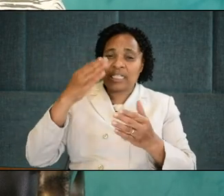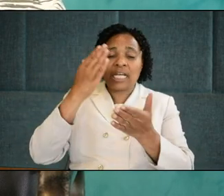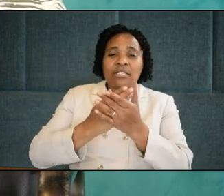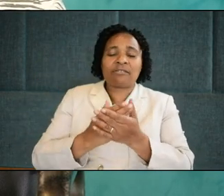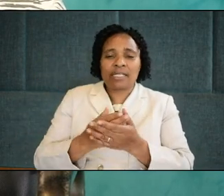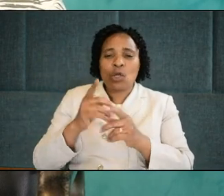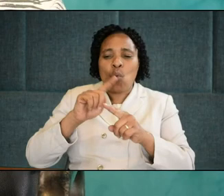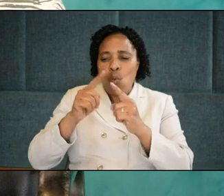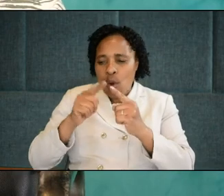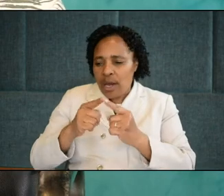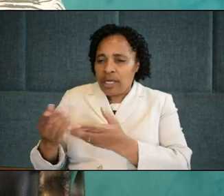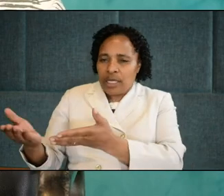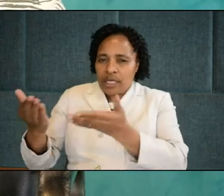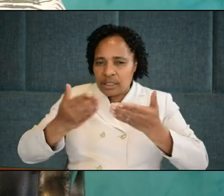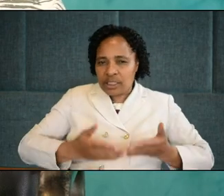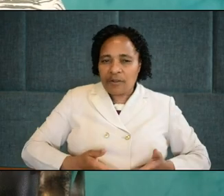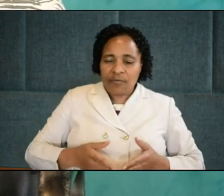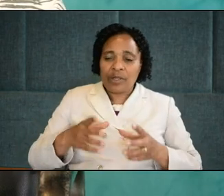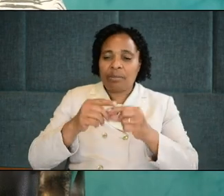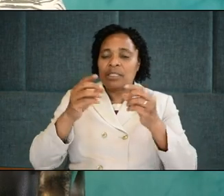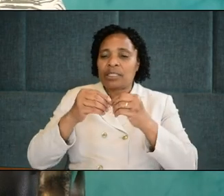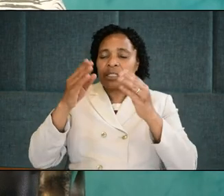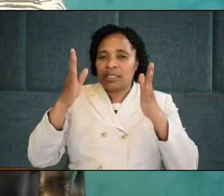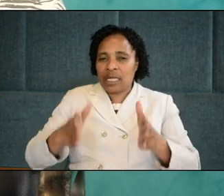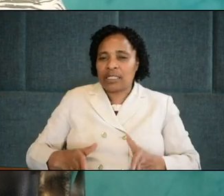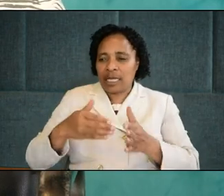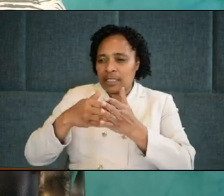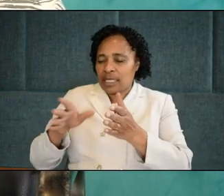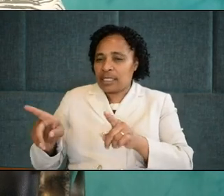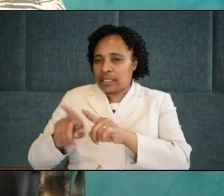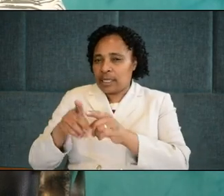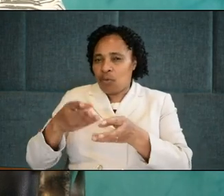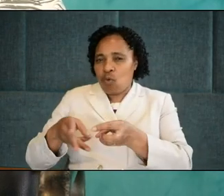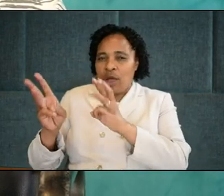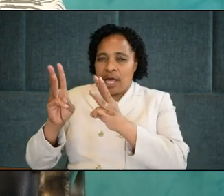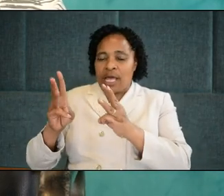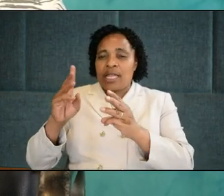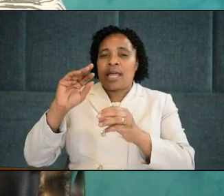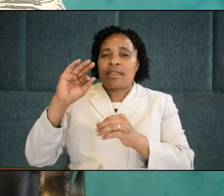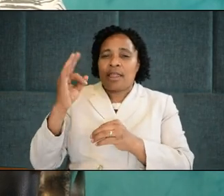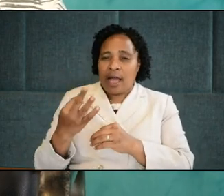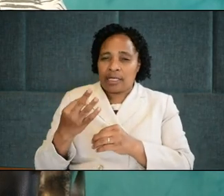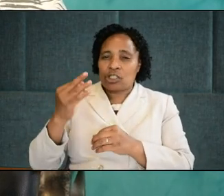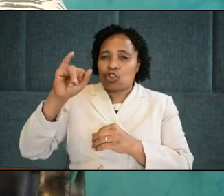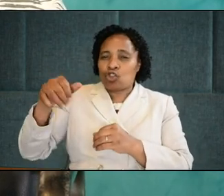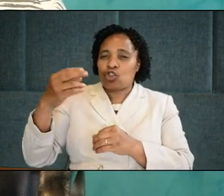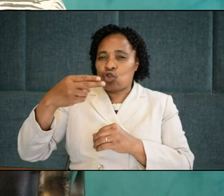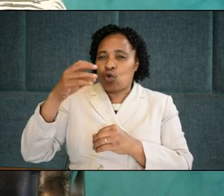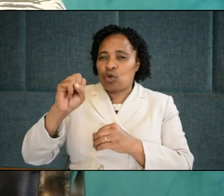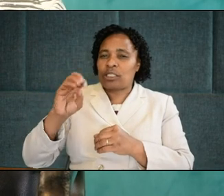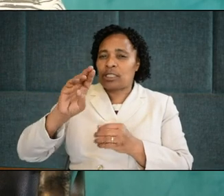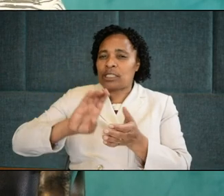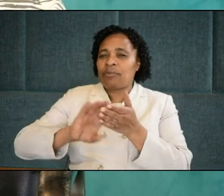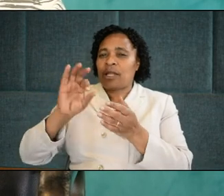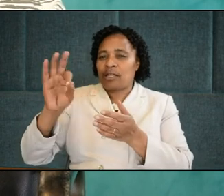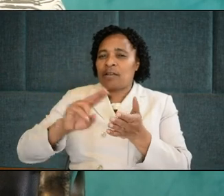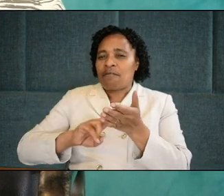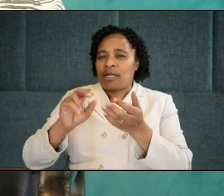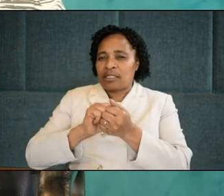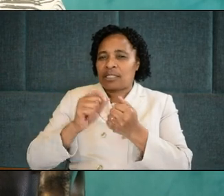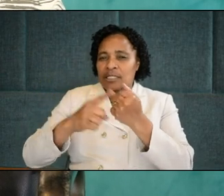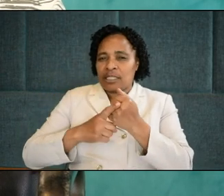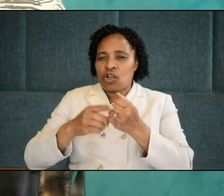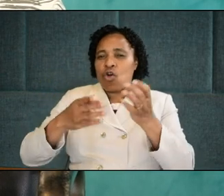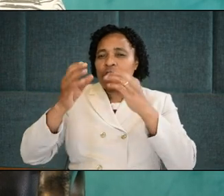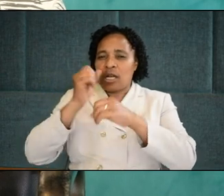the messengers and sent them out by the other way? The third one is John 3:16. It says, for God so loved the world that he gave his